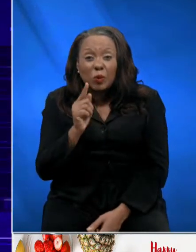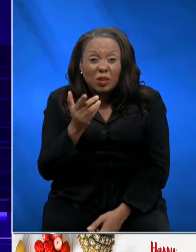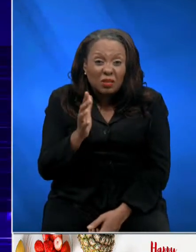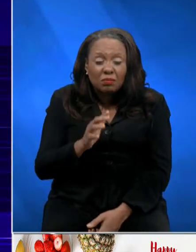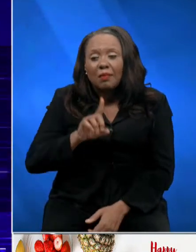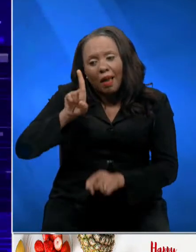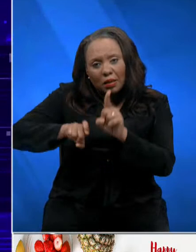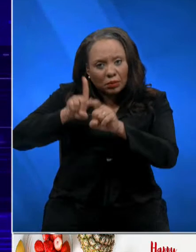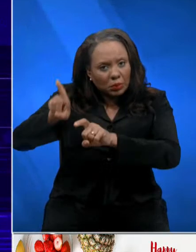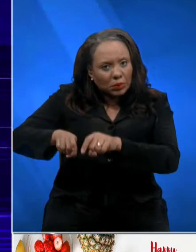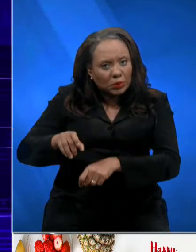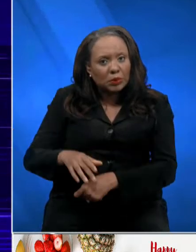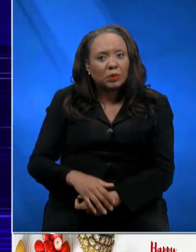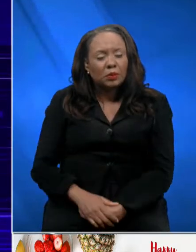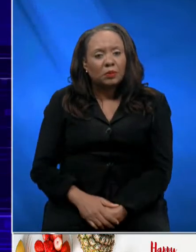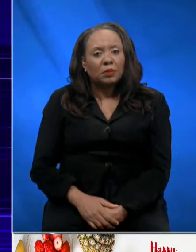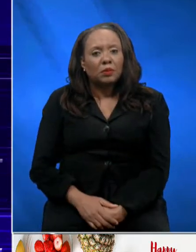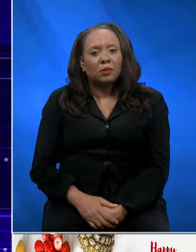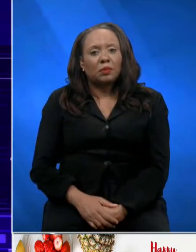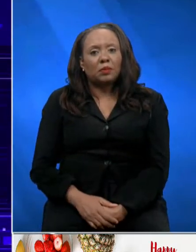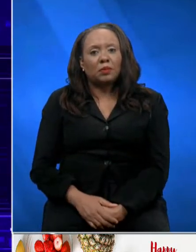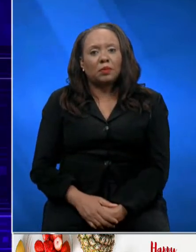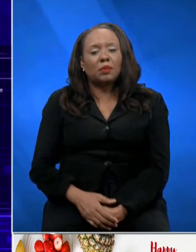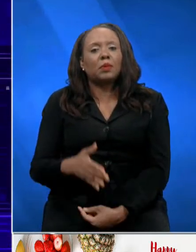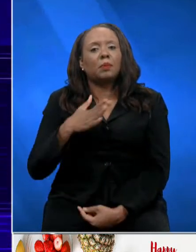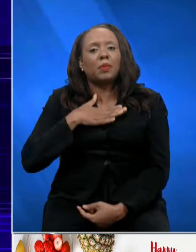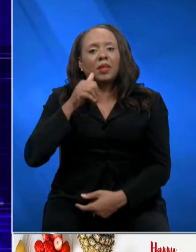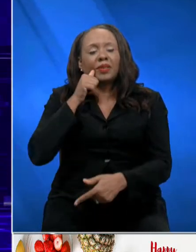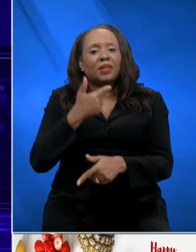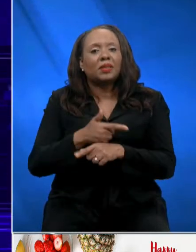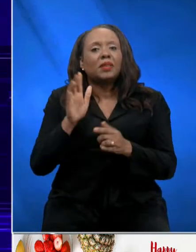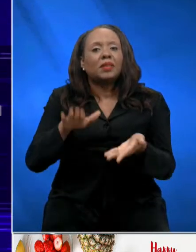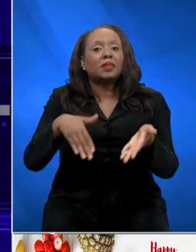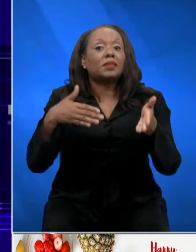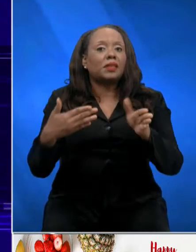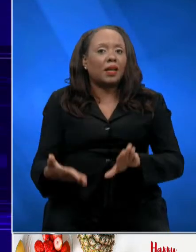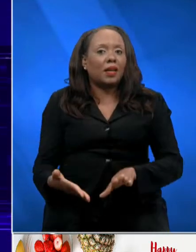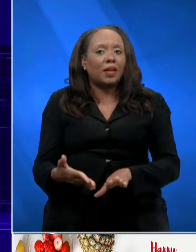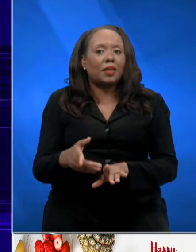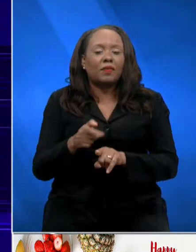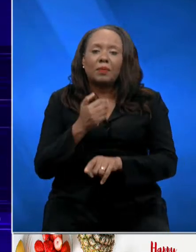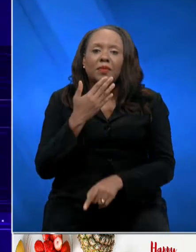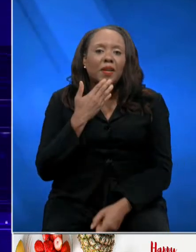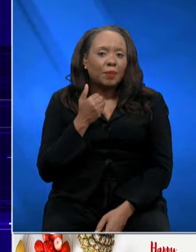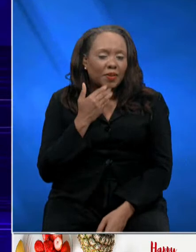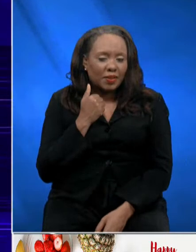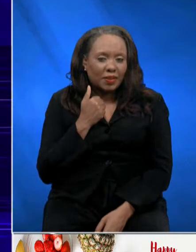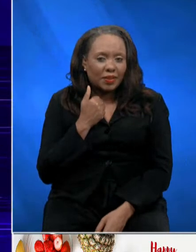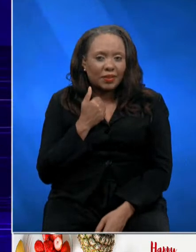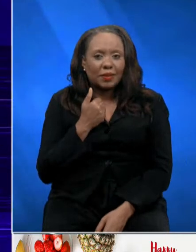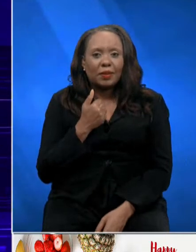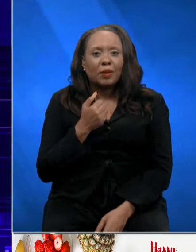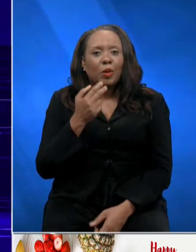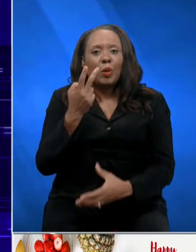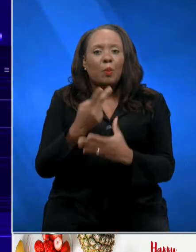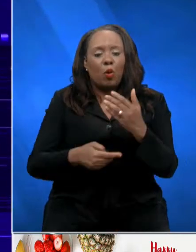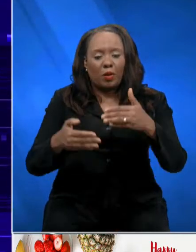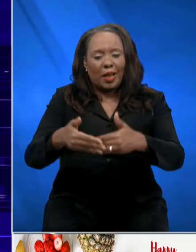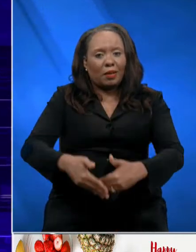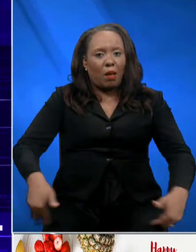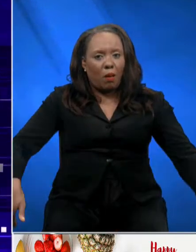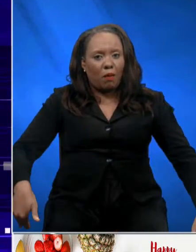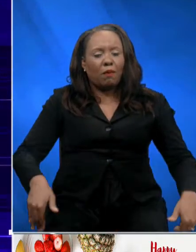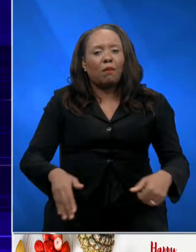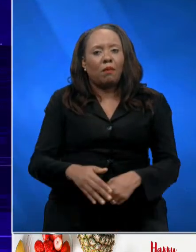questions. I lost my sister to diabetes also, and she was a double amputee. And, so I